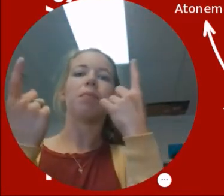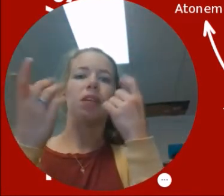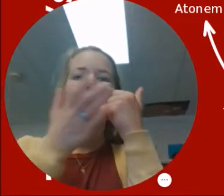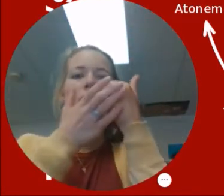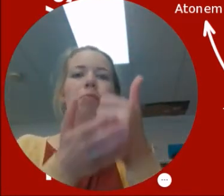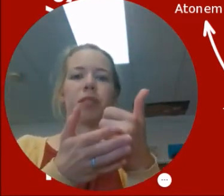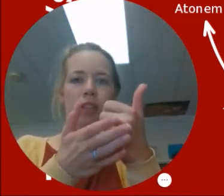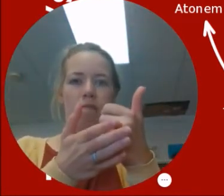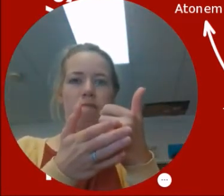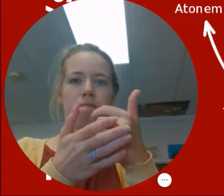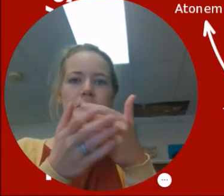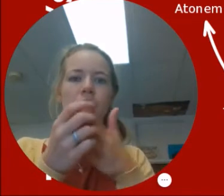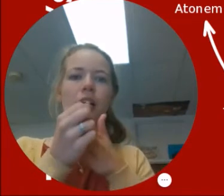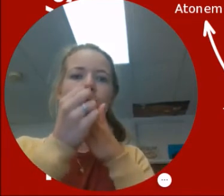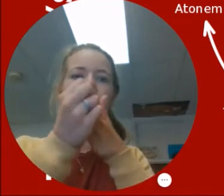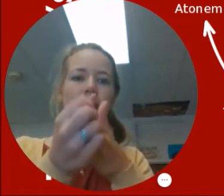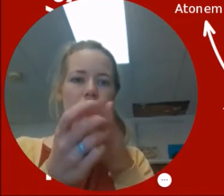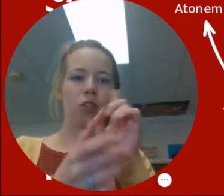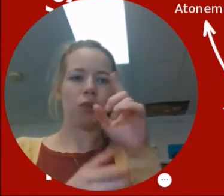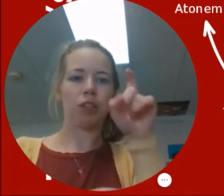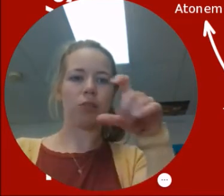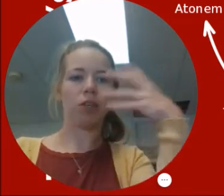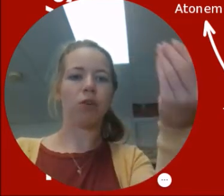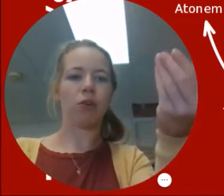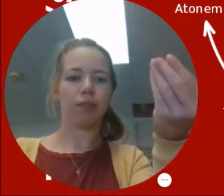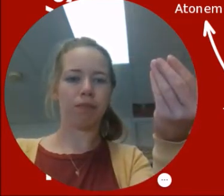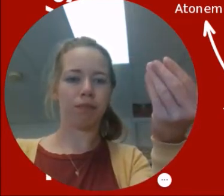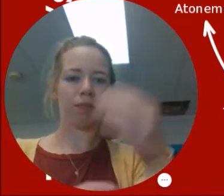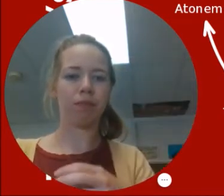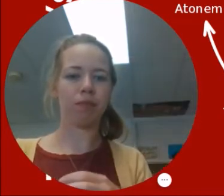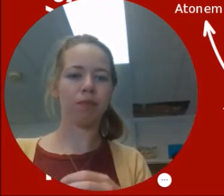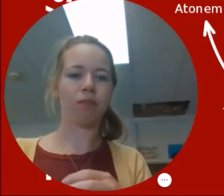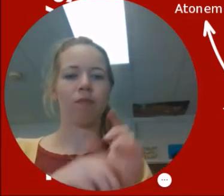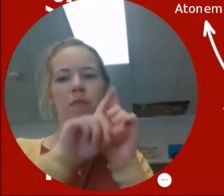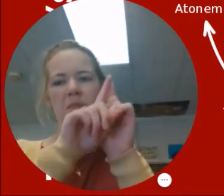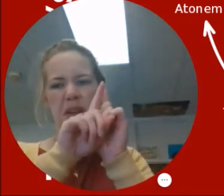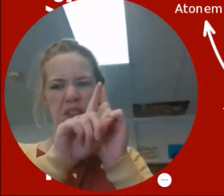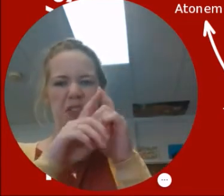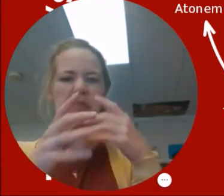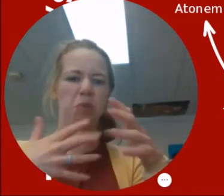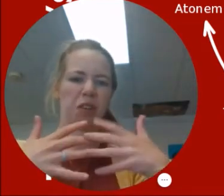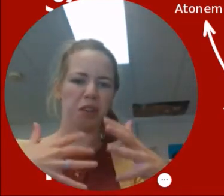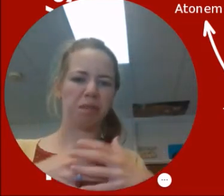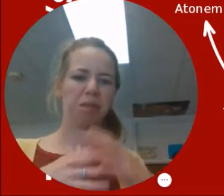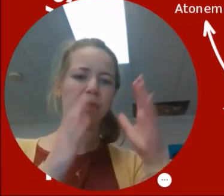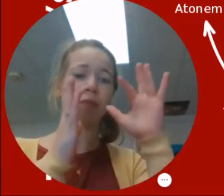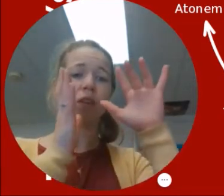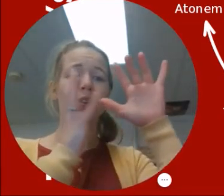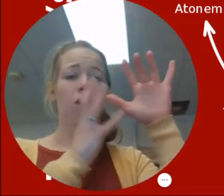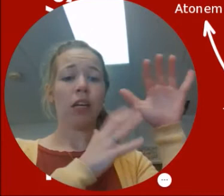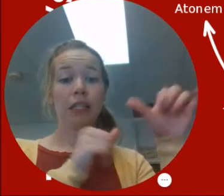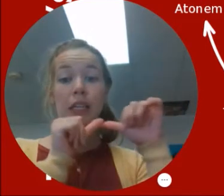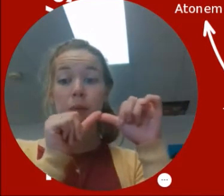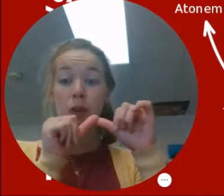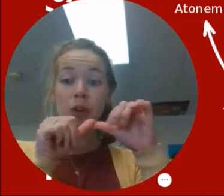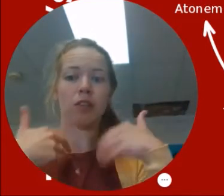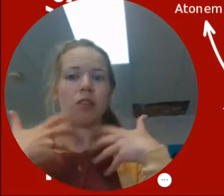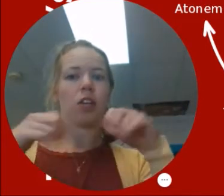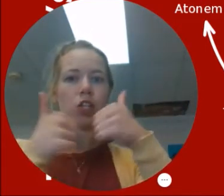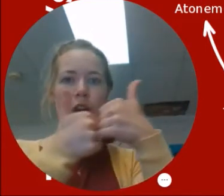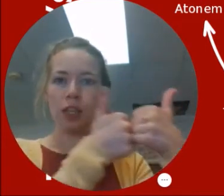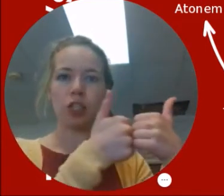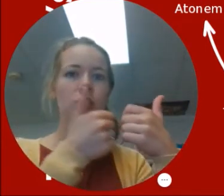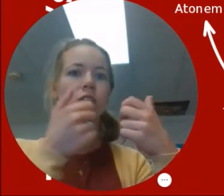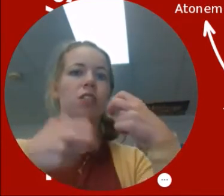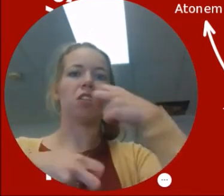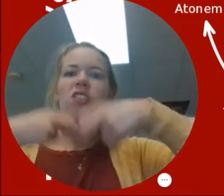or something that helps them lead to where they should be going. Mentors, whatever. As they keep going, there's a